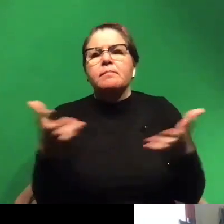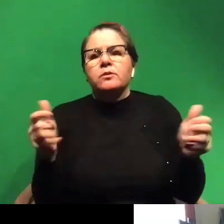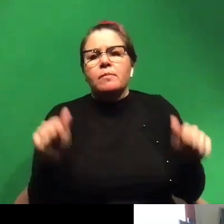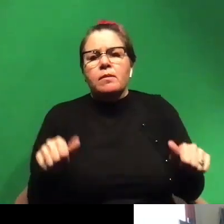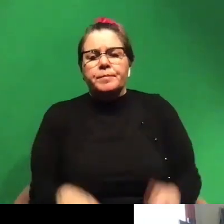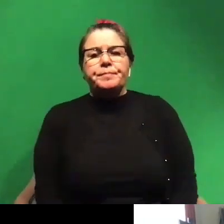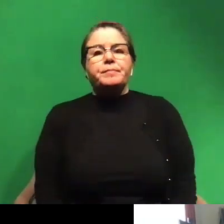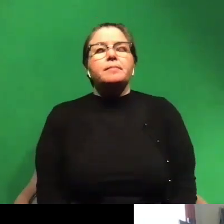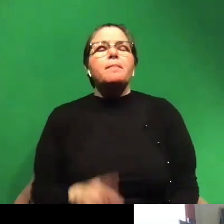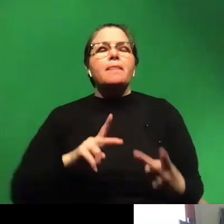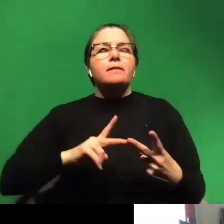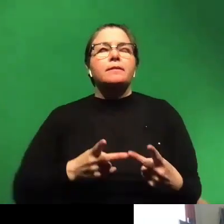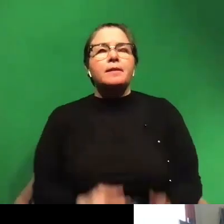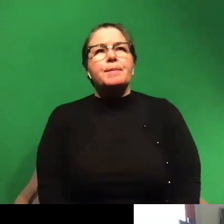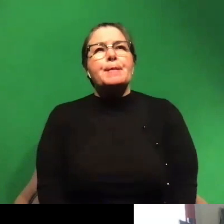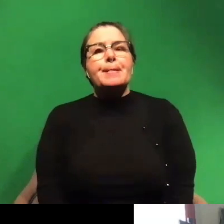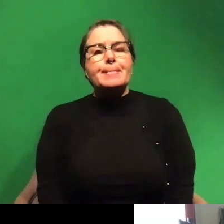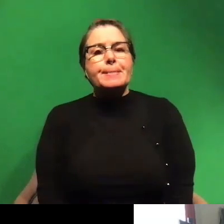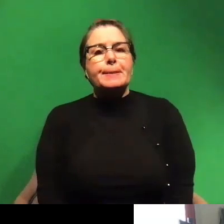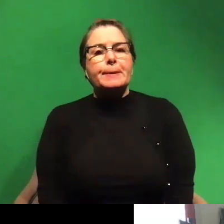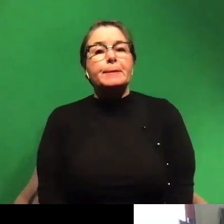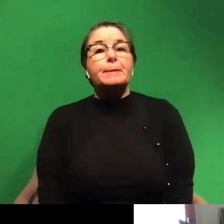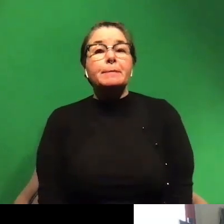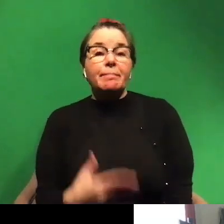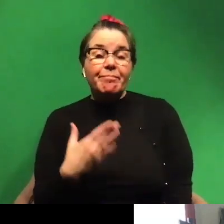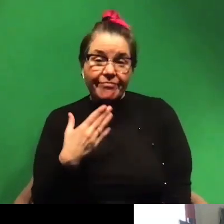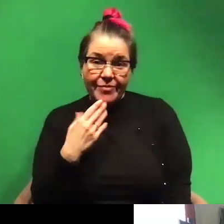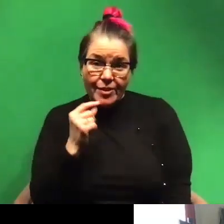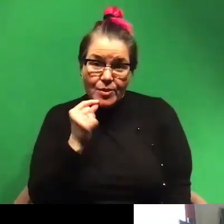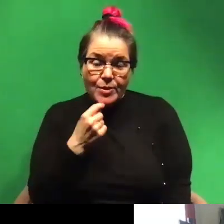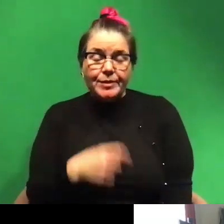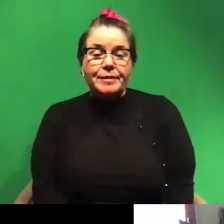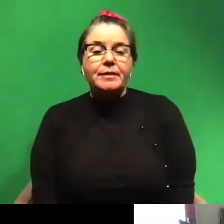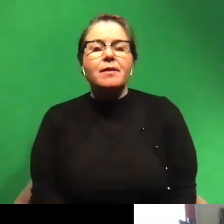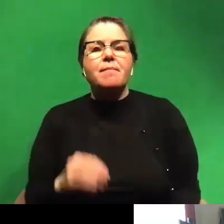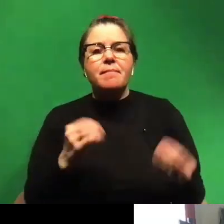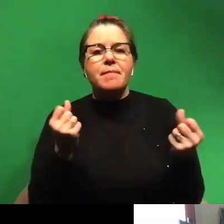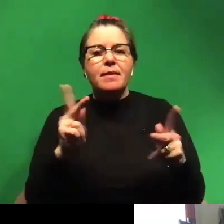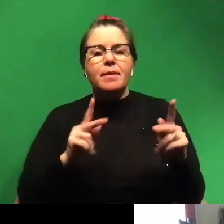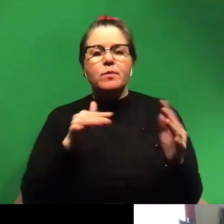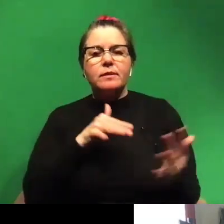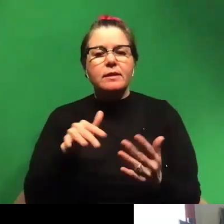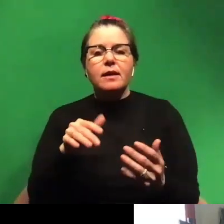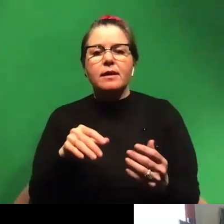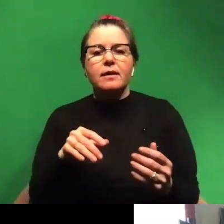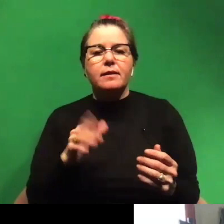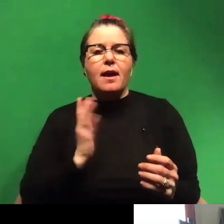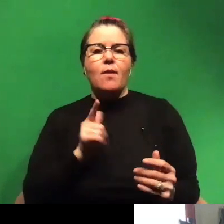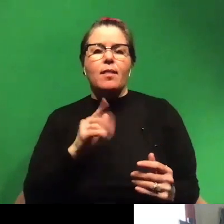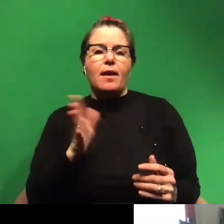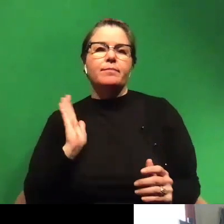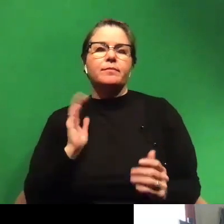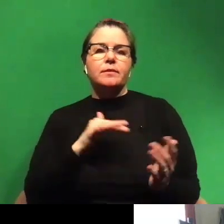The second part of that question is really cool. So there are a number of people who study that, and our lab has studied this